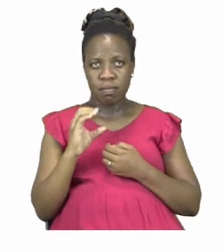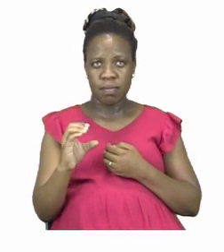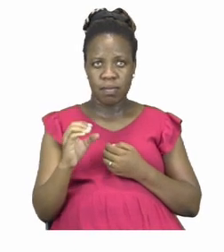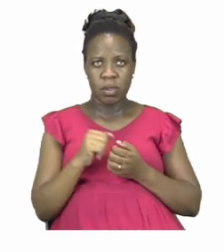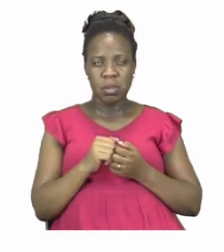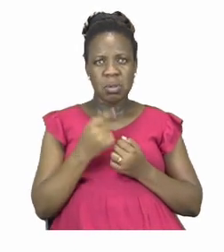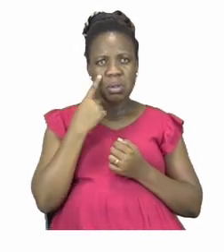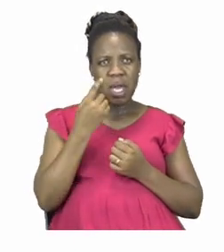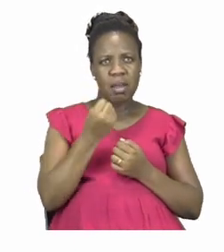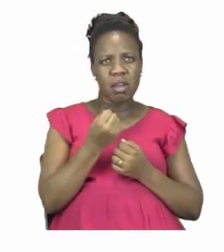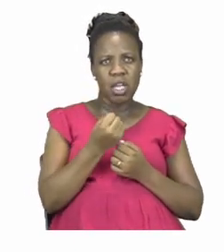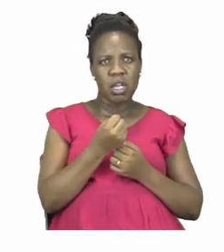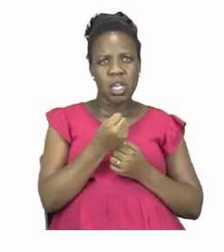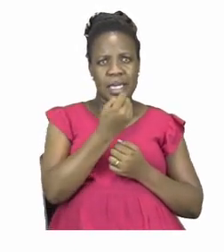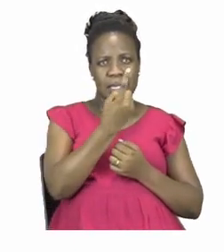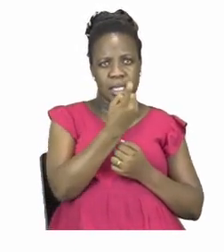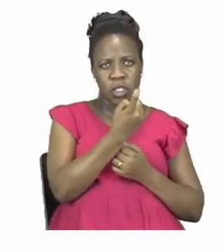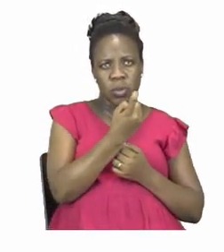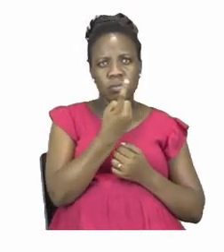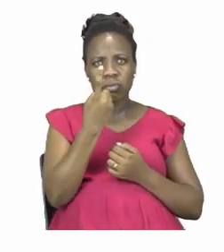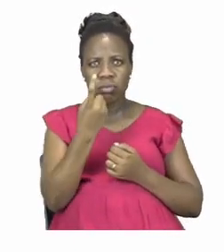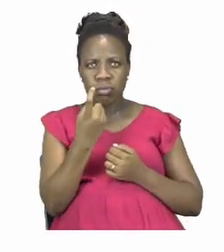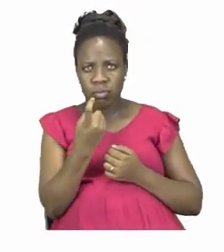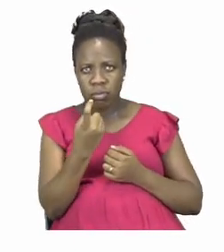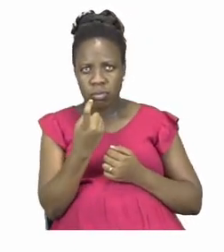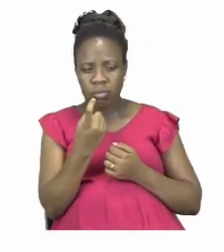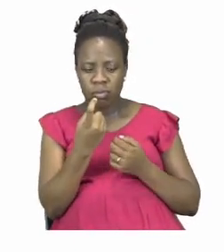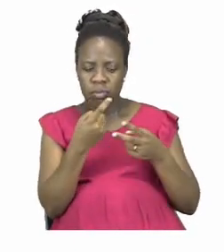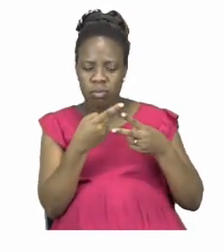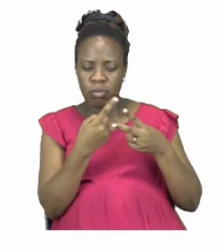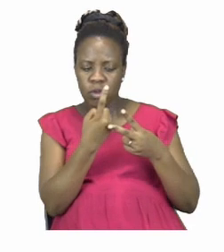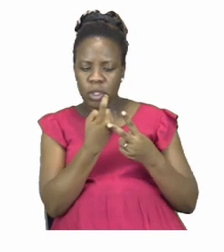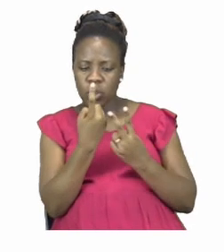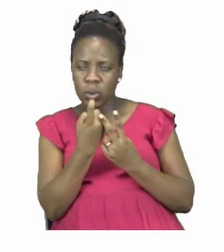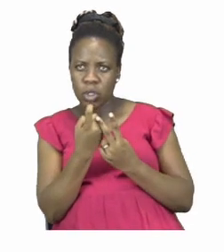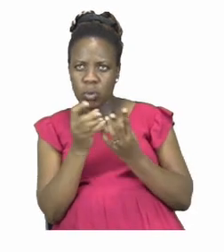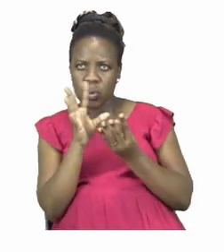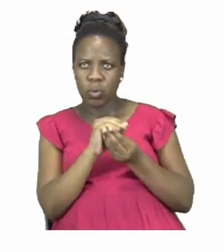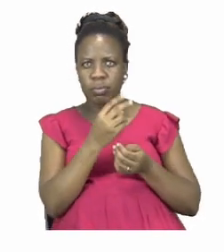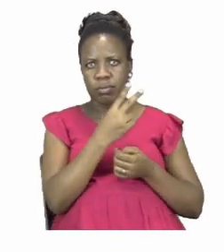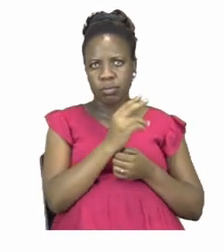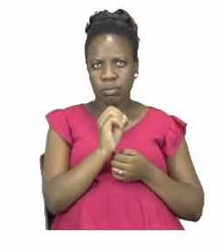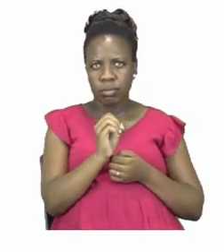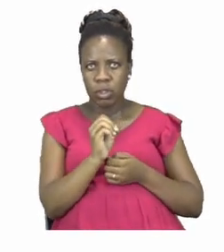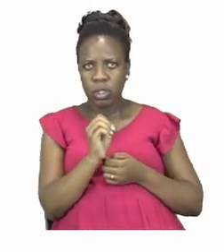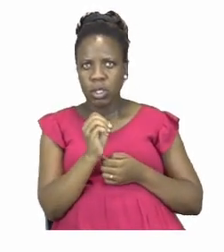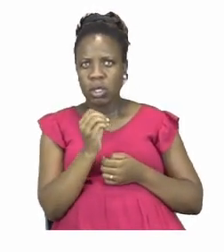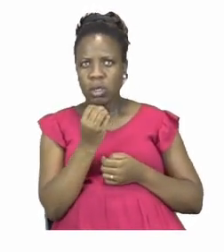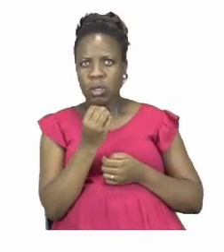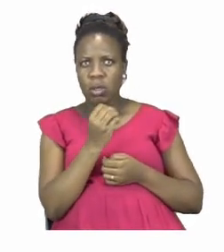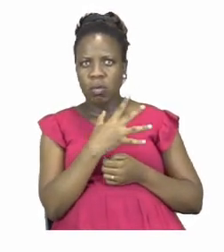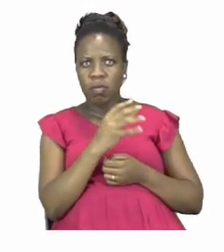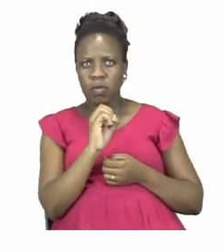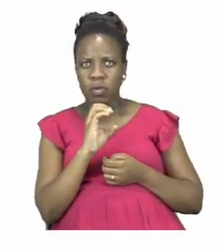$10 notes, and that adds up to $20. Then you have a 50-cent coin,